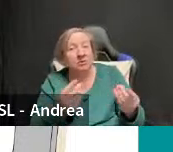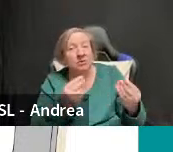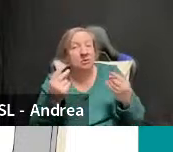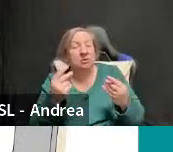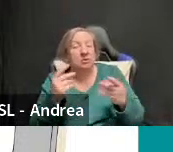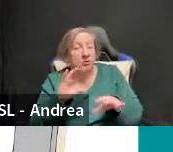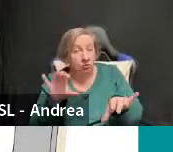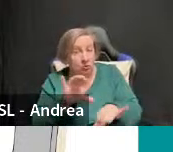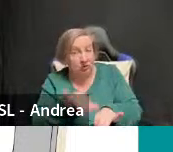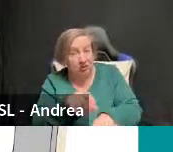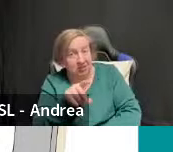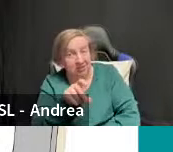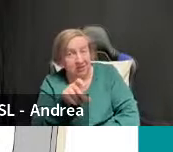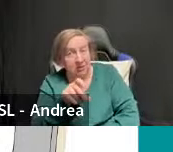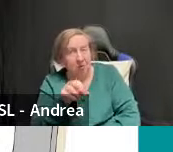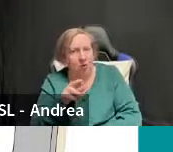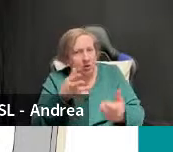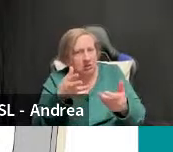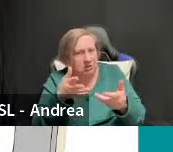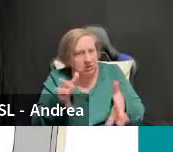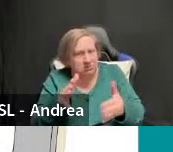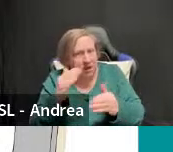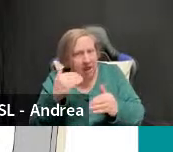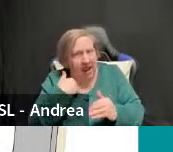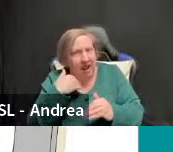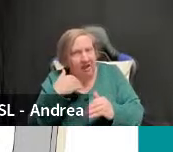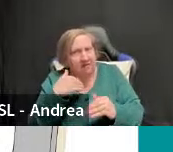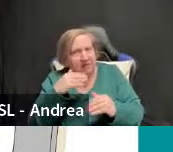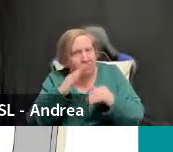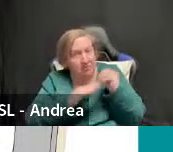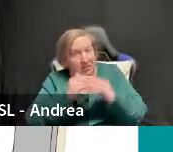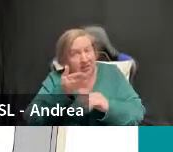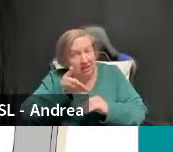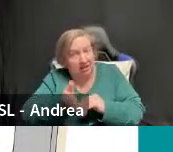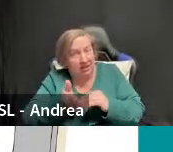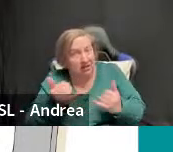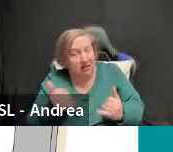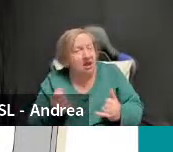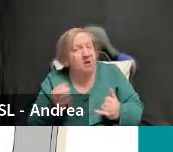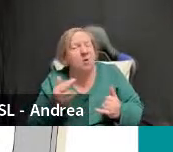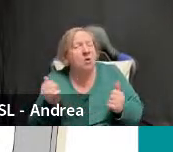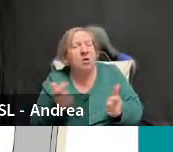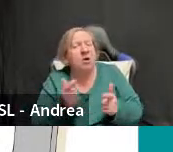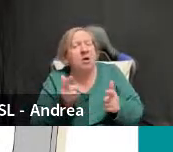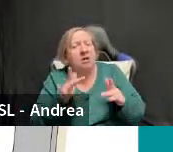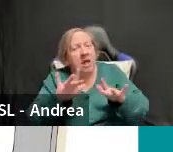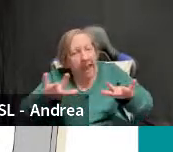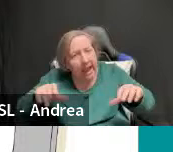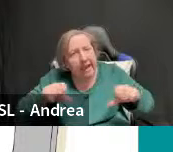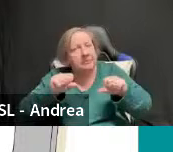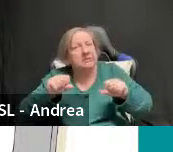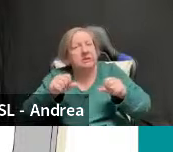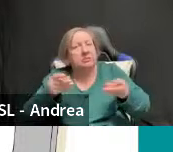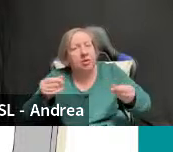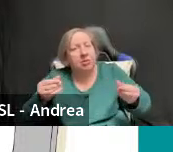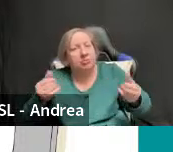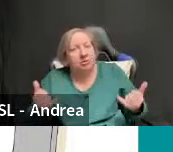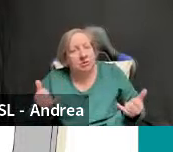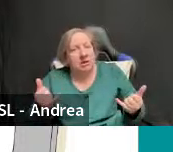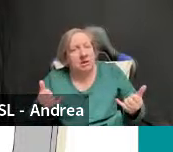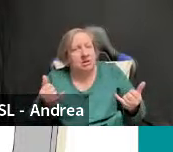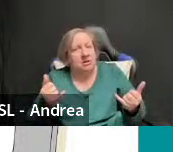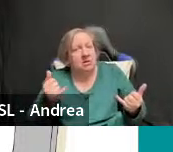this done? Is it currently built on now, or is it all empty property now that's going to